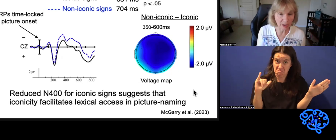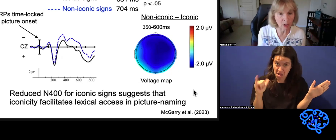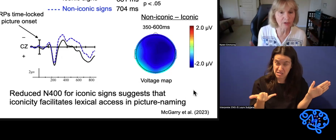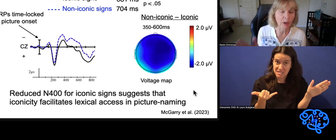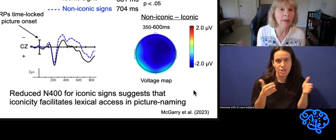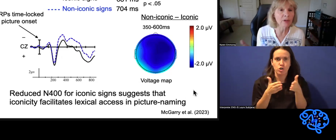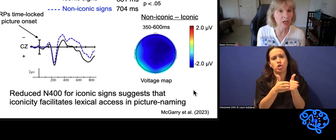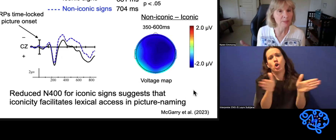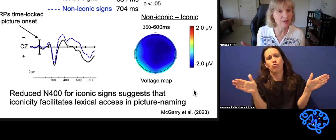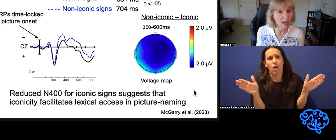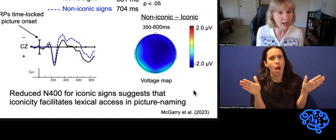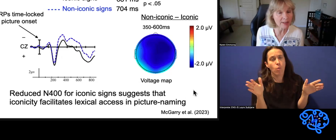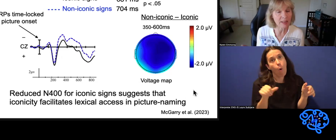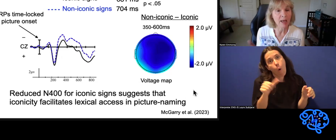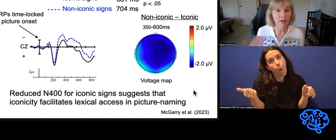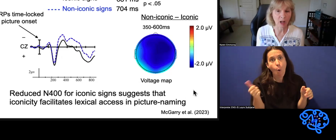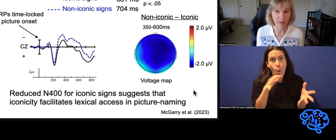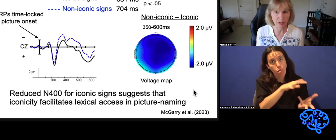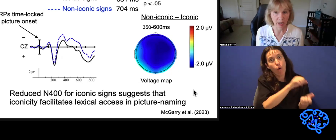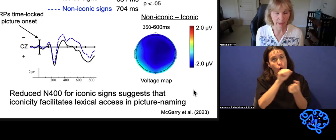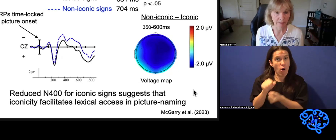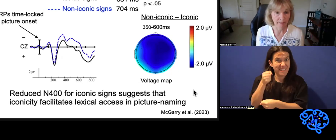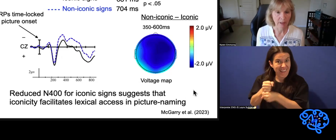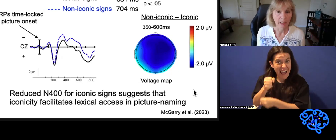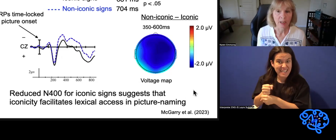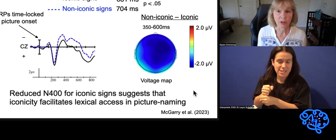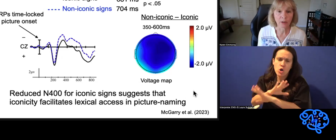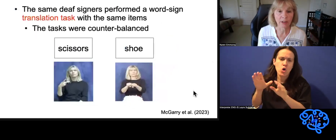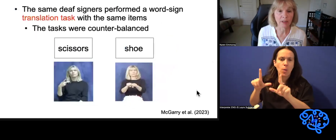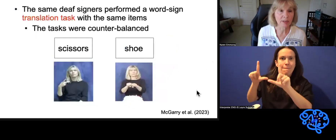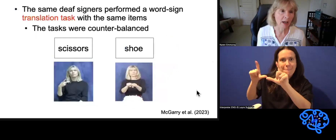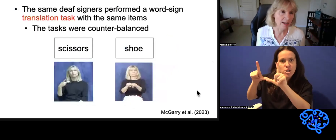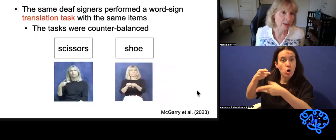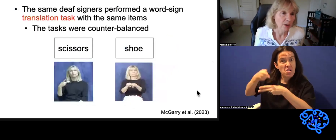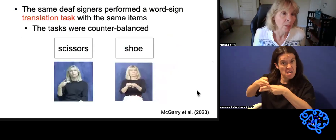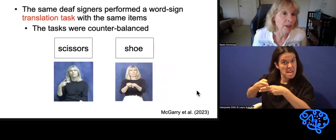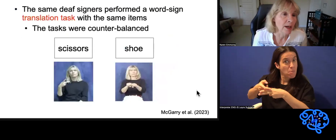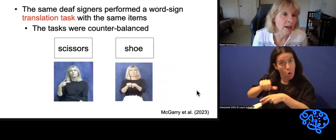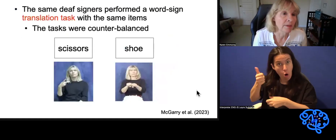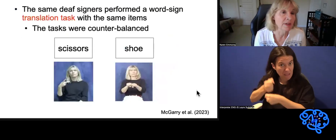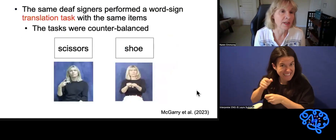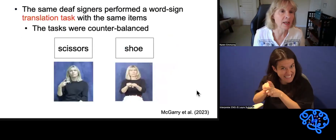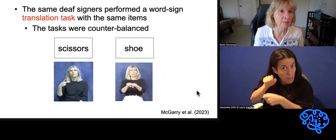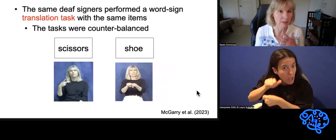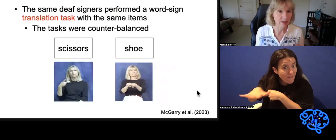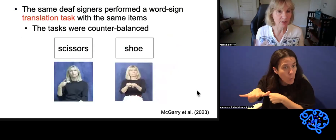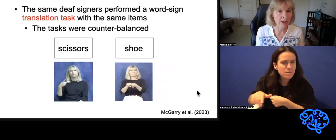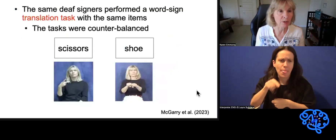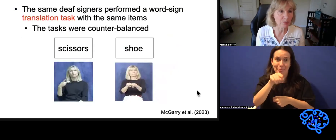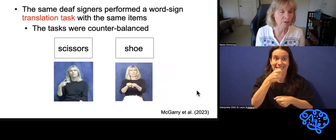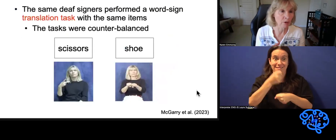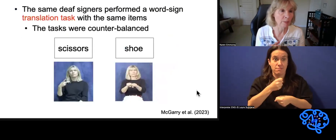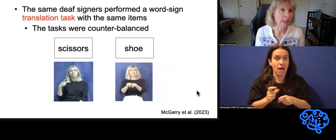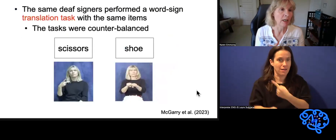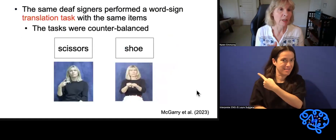generalize, carry over to other types of tasks that are not picture naming? So in this task, we had the same deaf